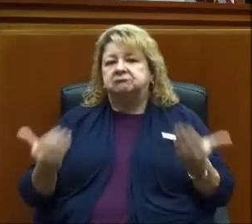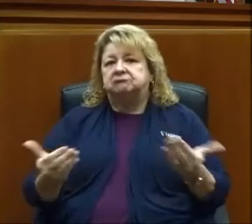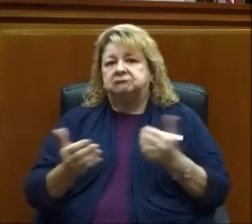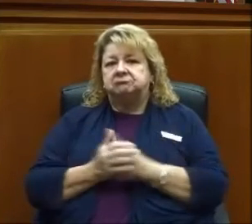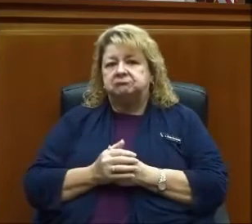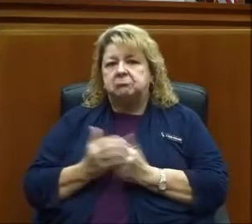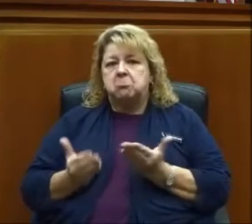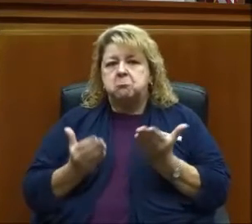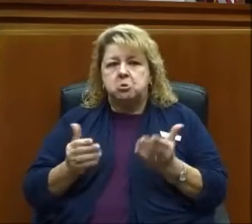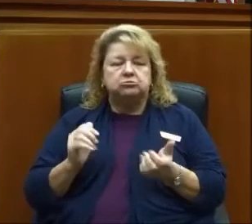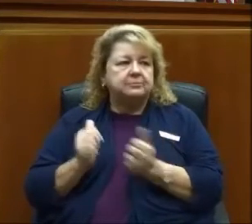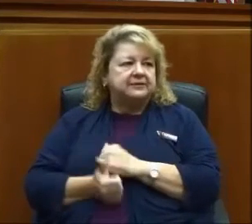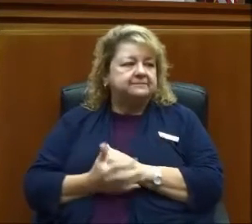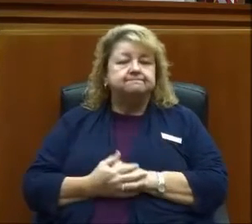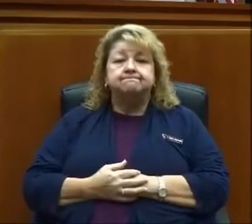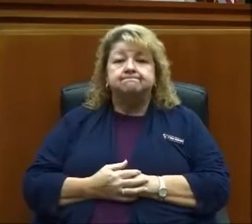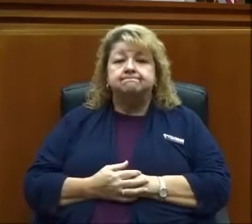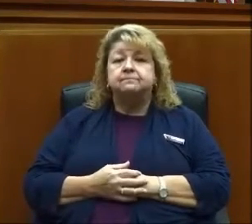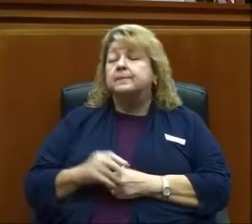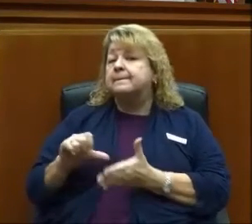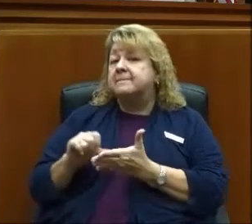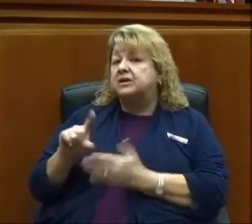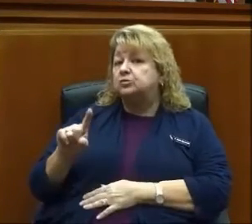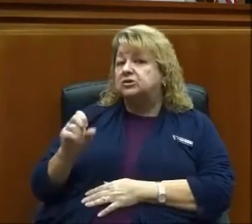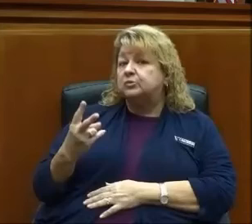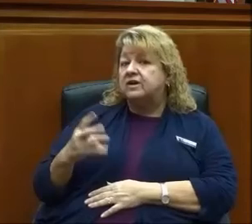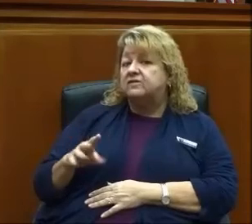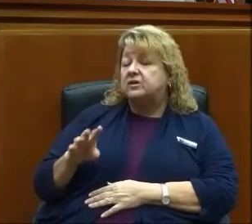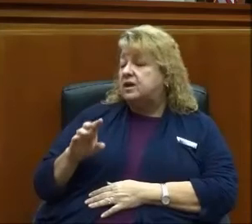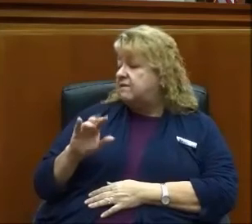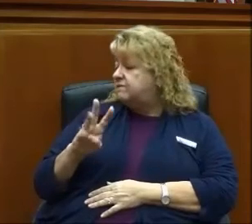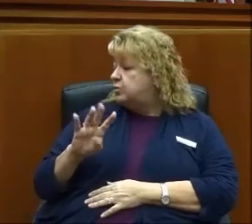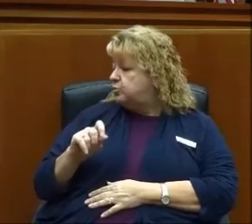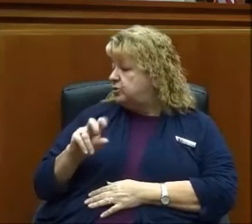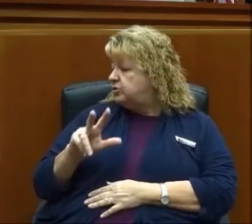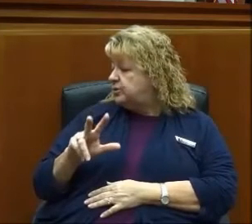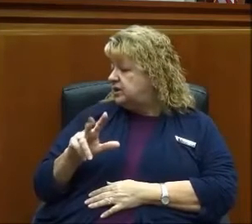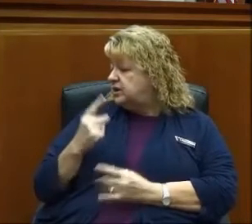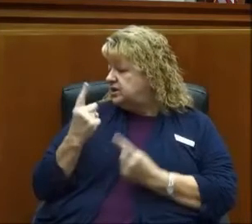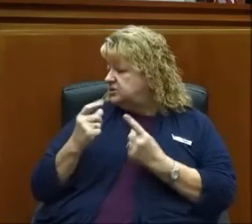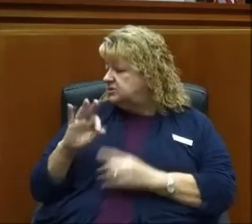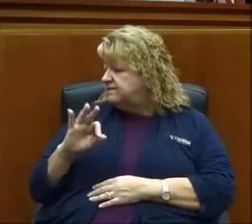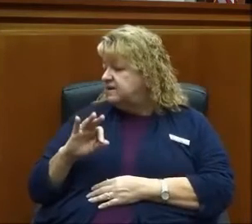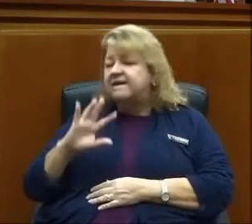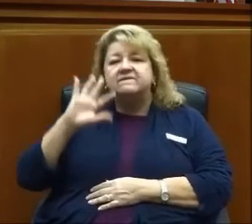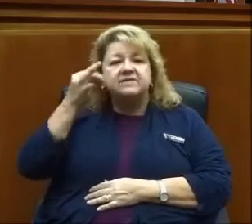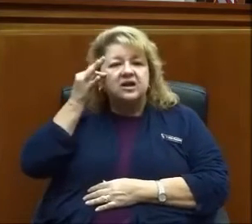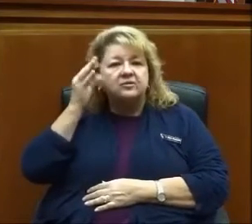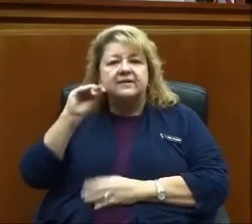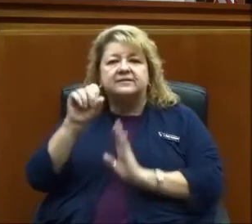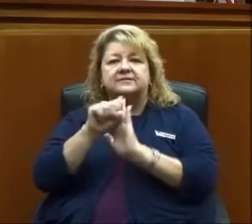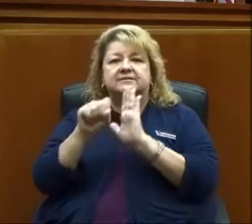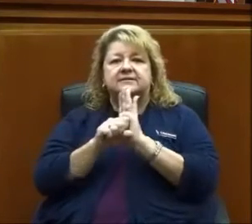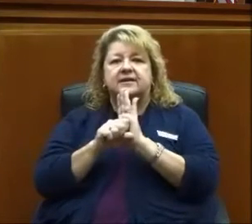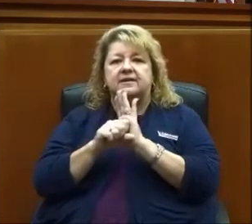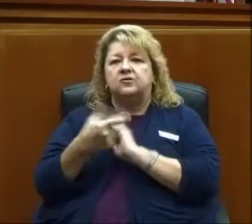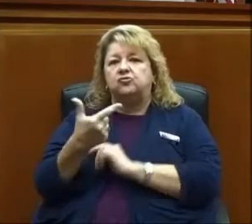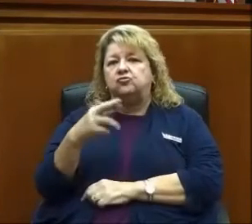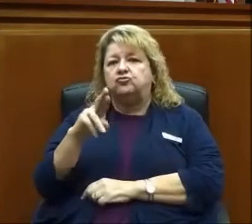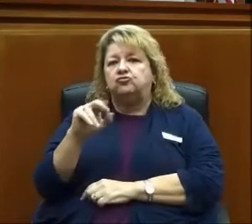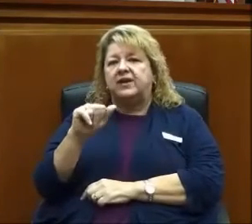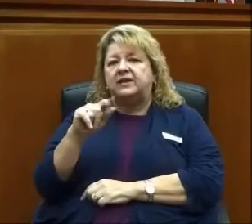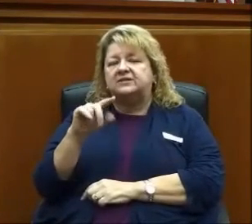item. On page 112, item 4.3, consideration of federal and state grants and allocations